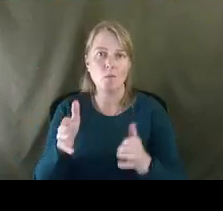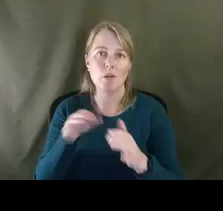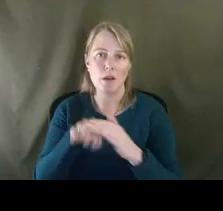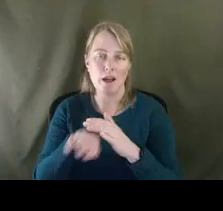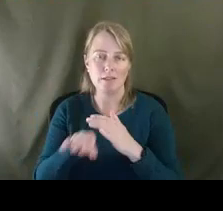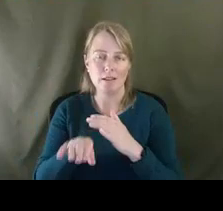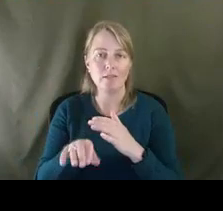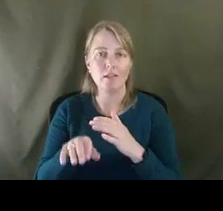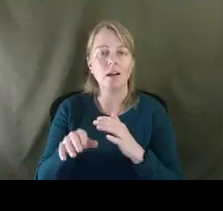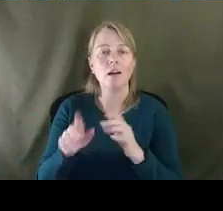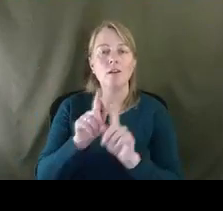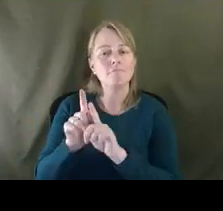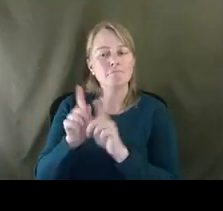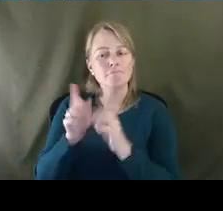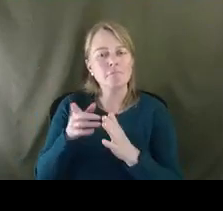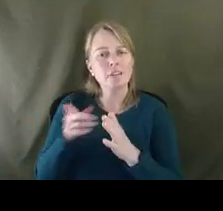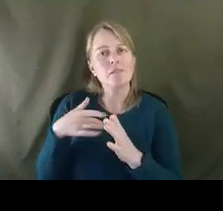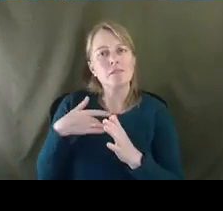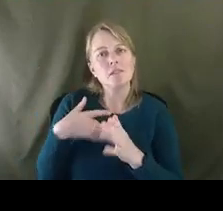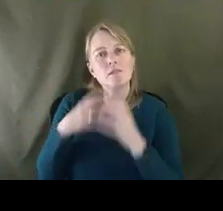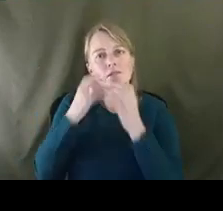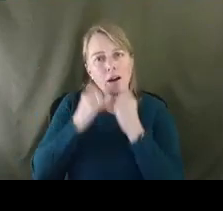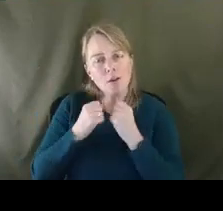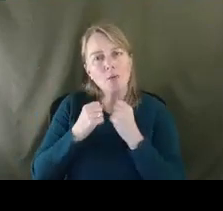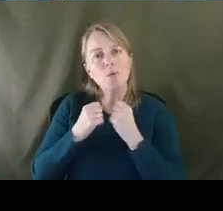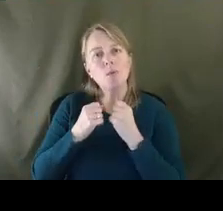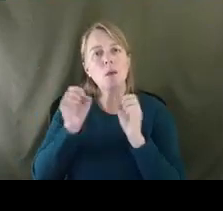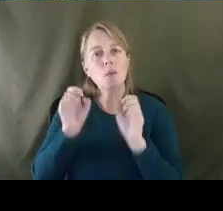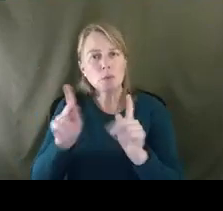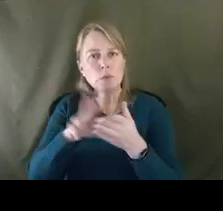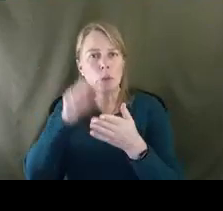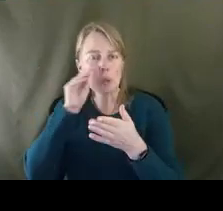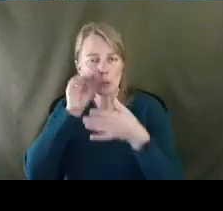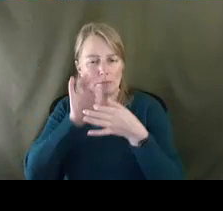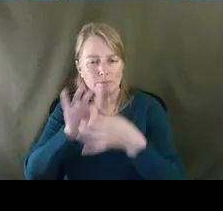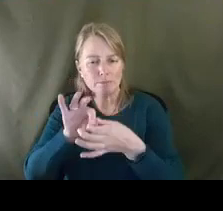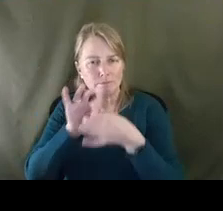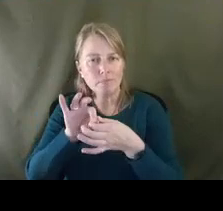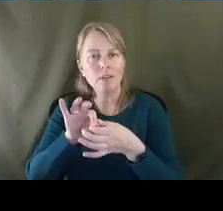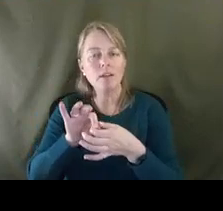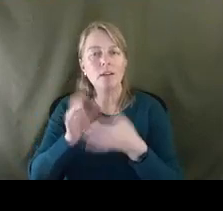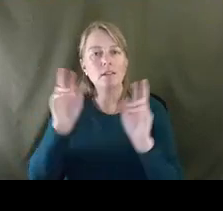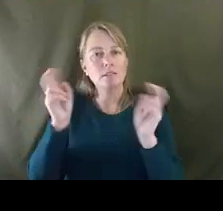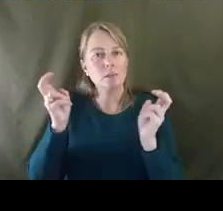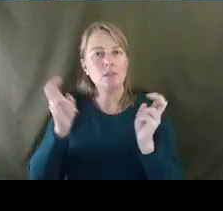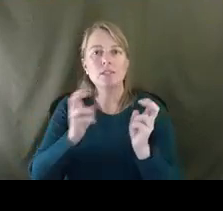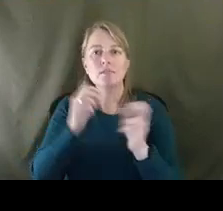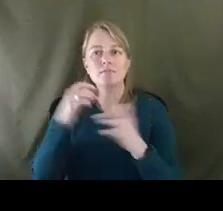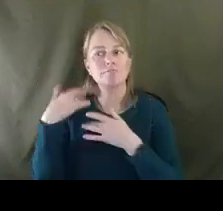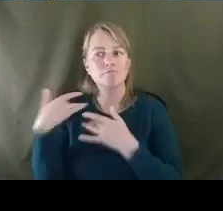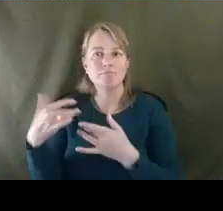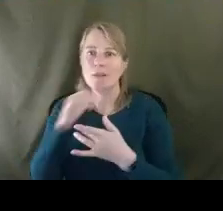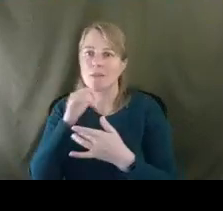will feel valued in being presented with the opportunity to learn and can engage in subjects that they wouldn't normally have access